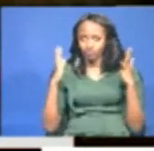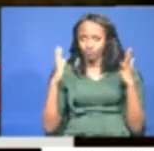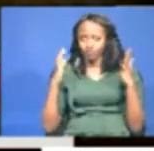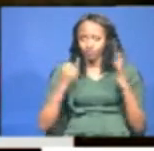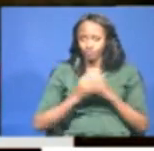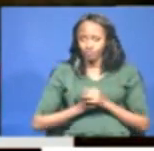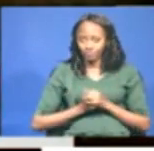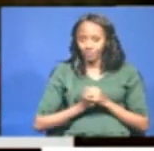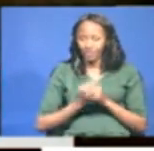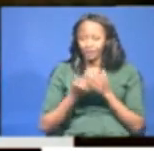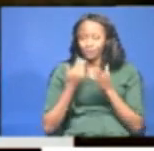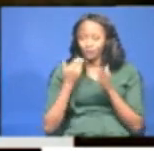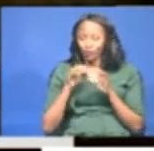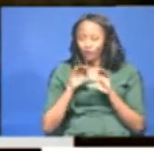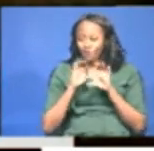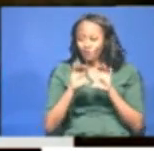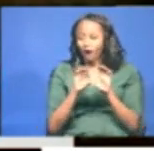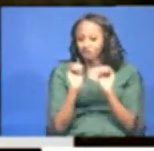Mutakuringiririo ni mundu.